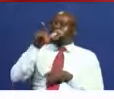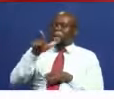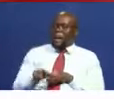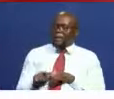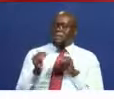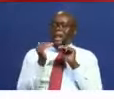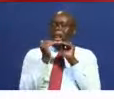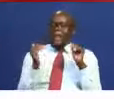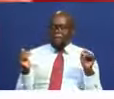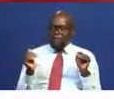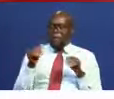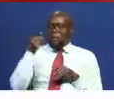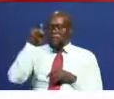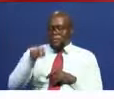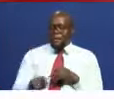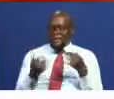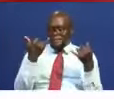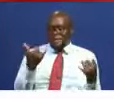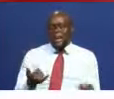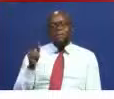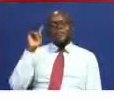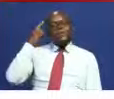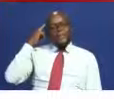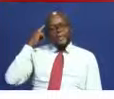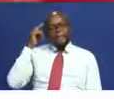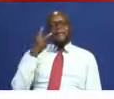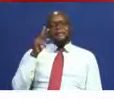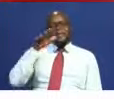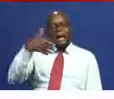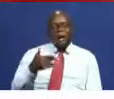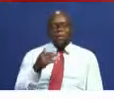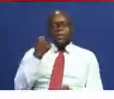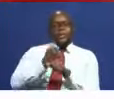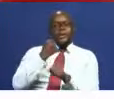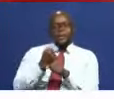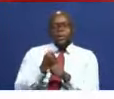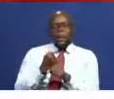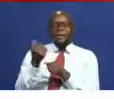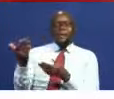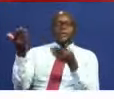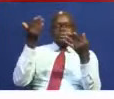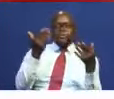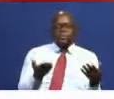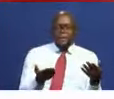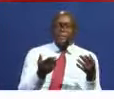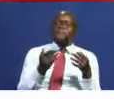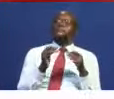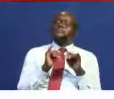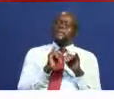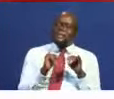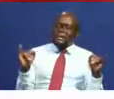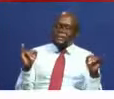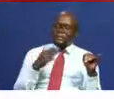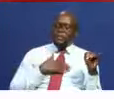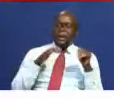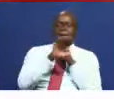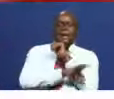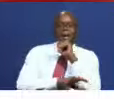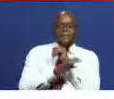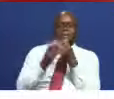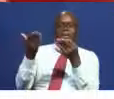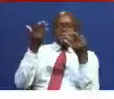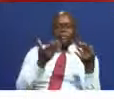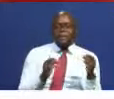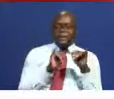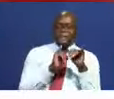this country, we must now think and see how we will work to bring sanity to our country, to